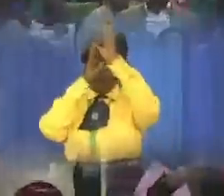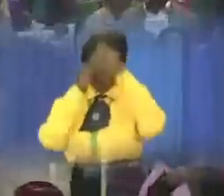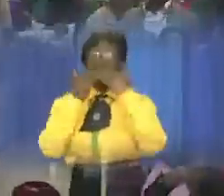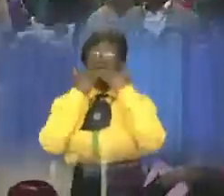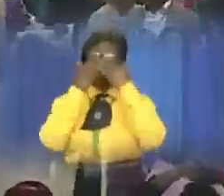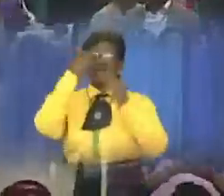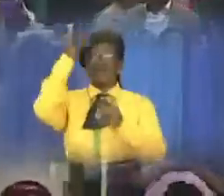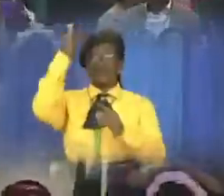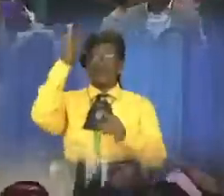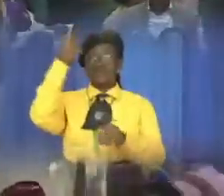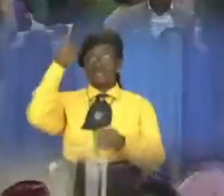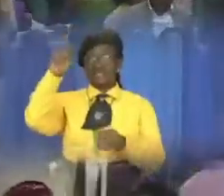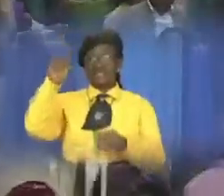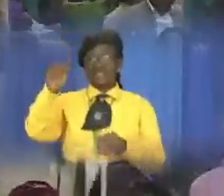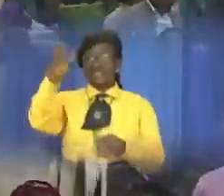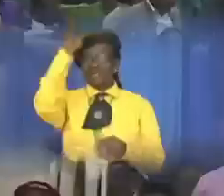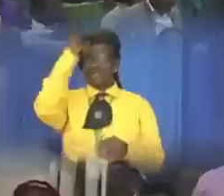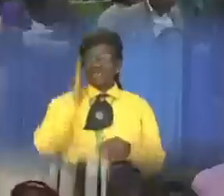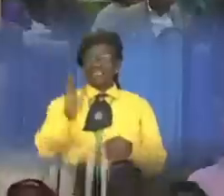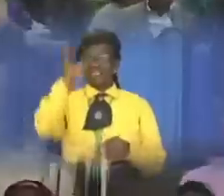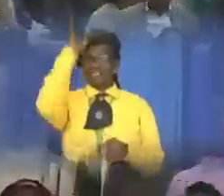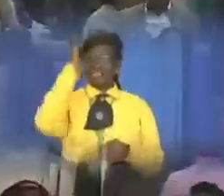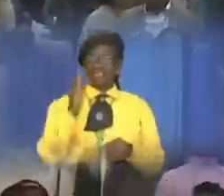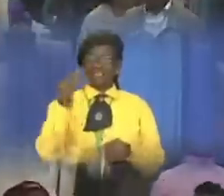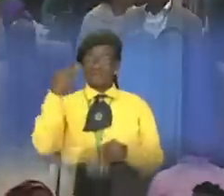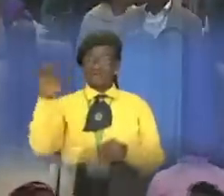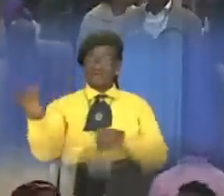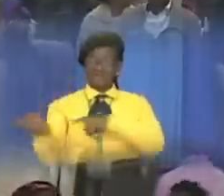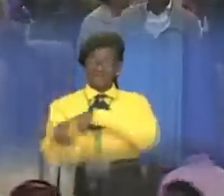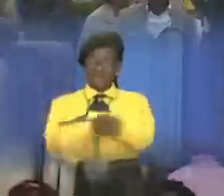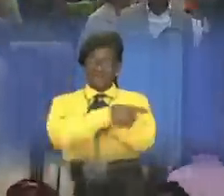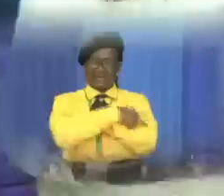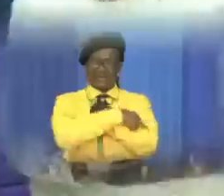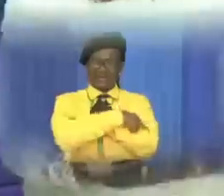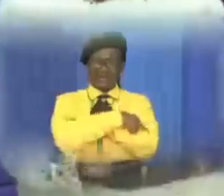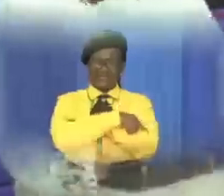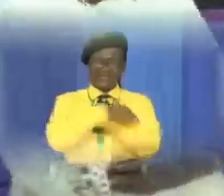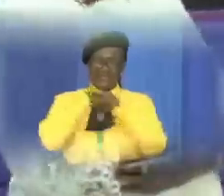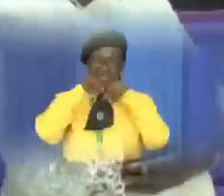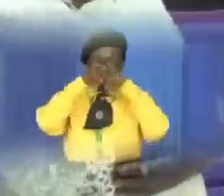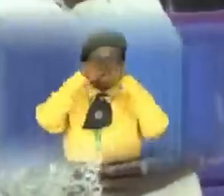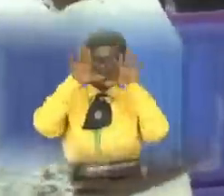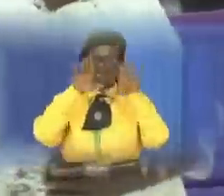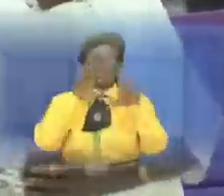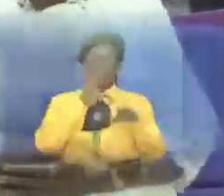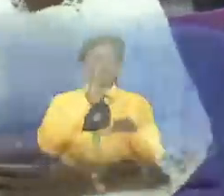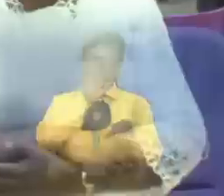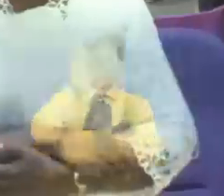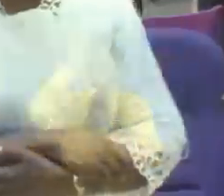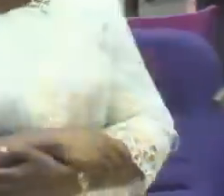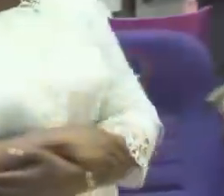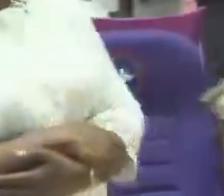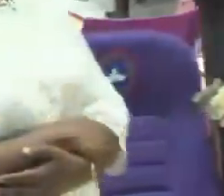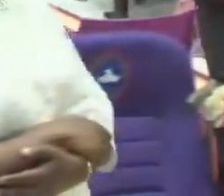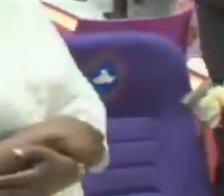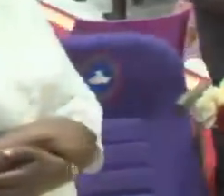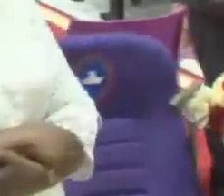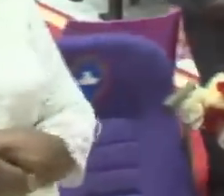Days. Blessed, blessed, blessed be your holy name. Thank you, Almighty